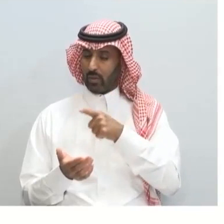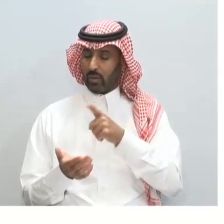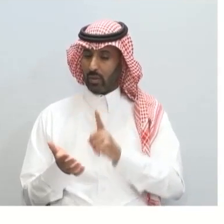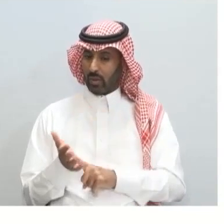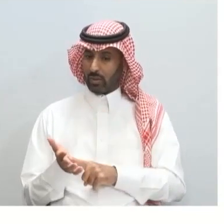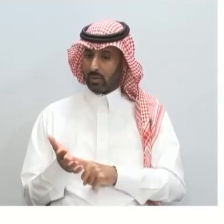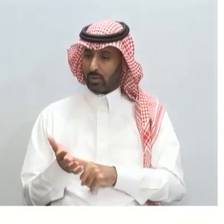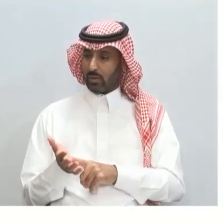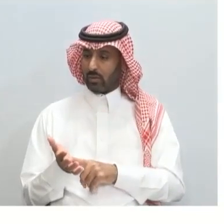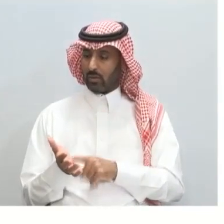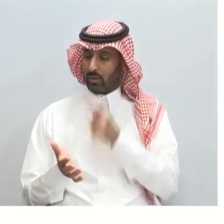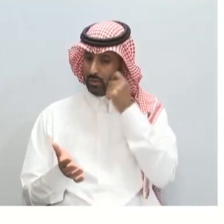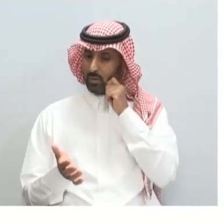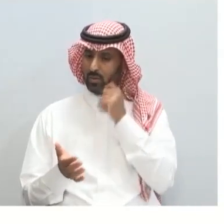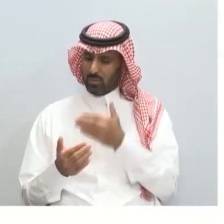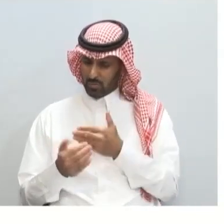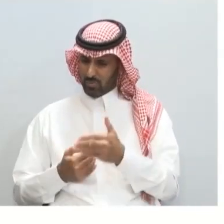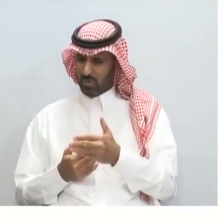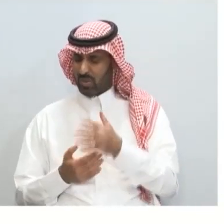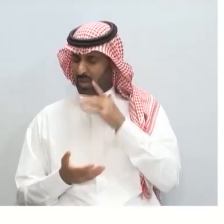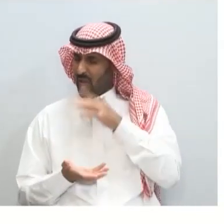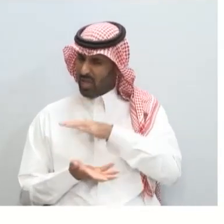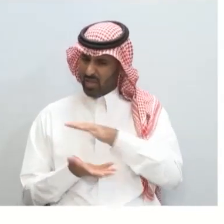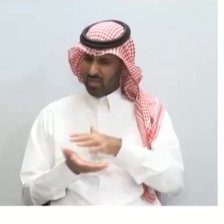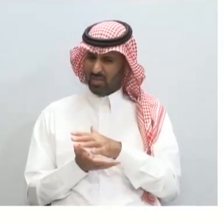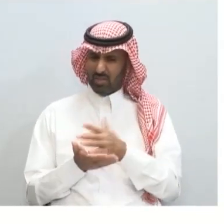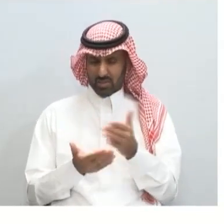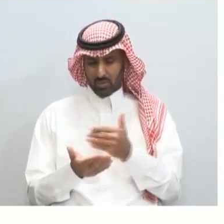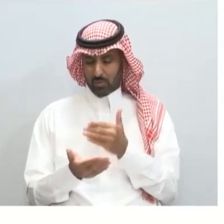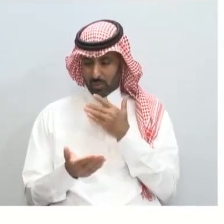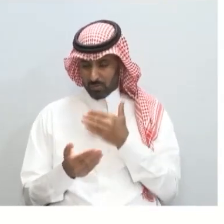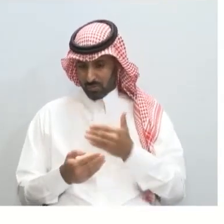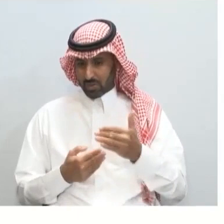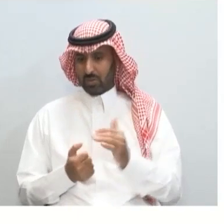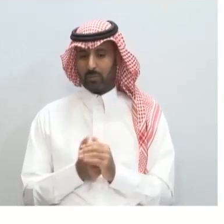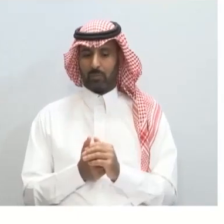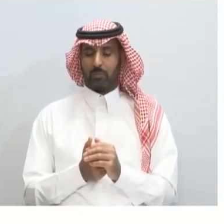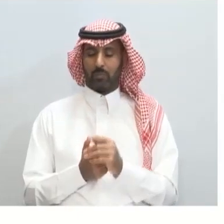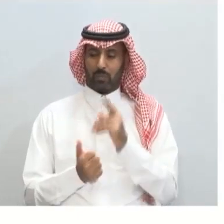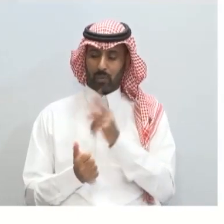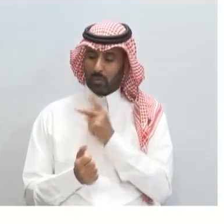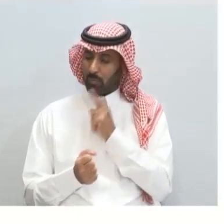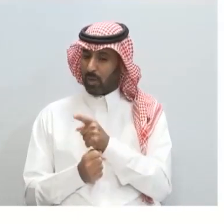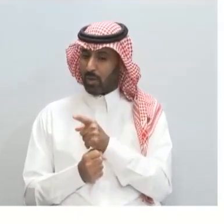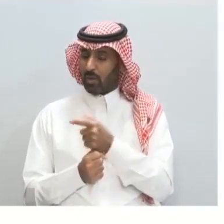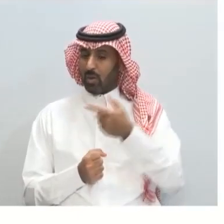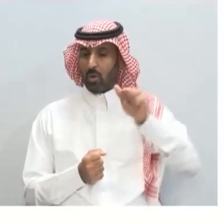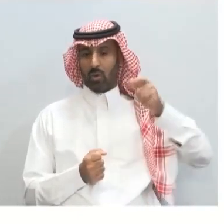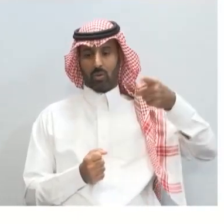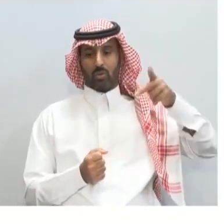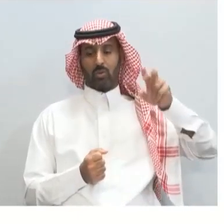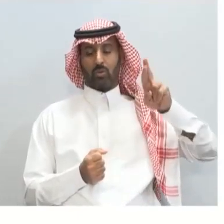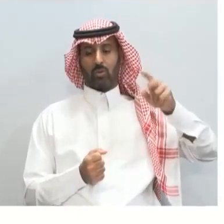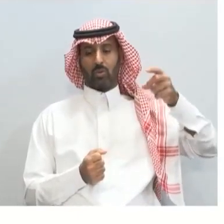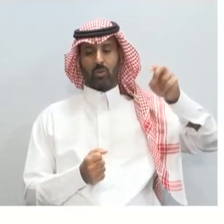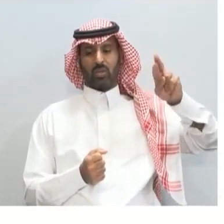honest she would not have gotten into trouble but Audra didn't tell the truth this is